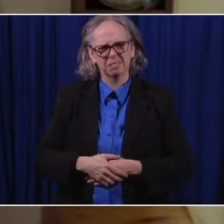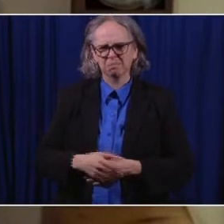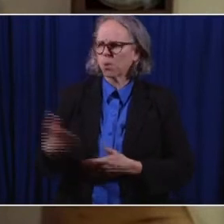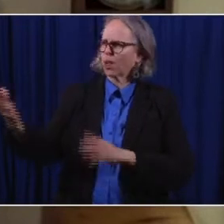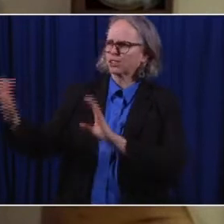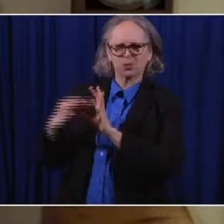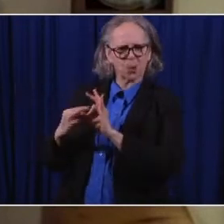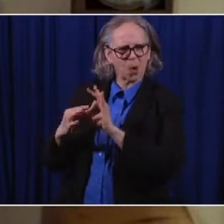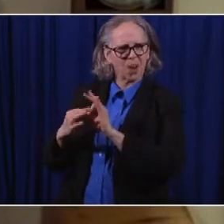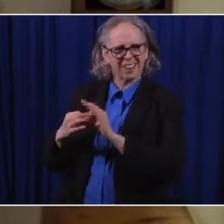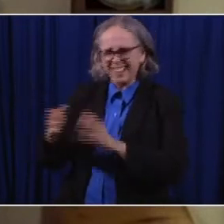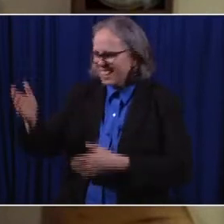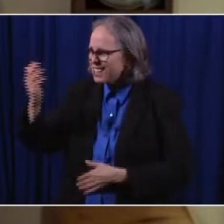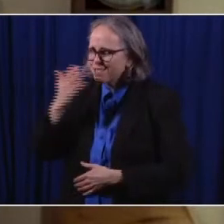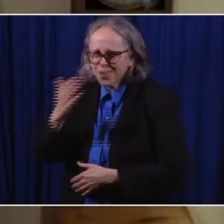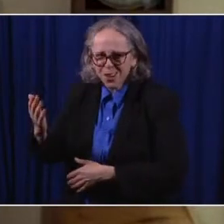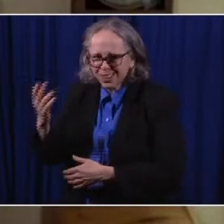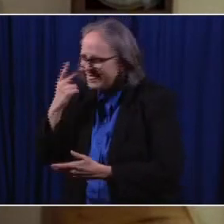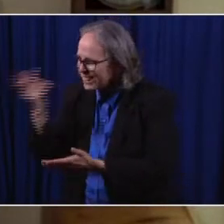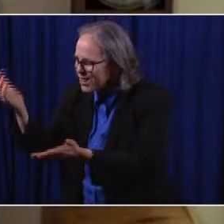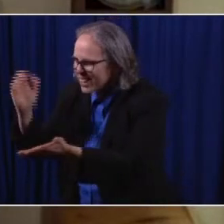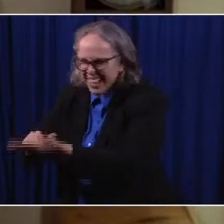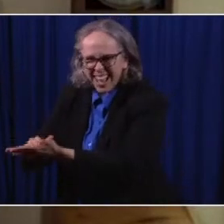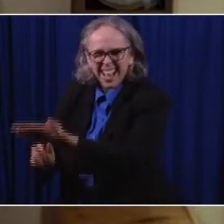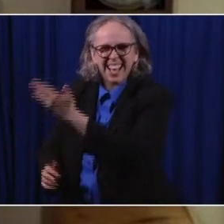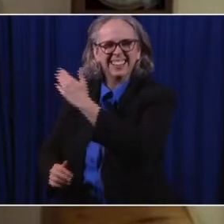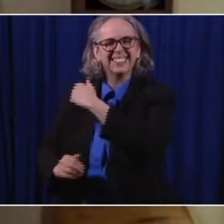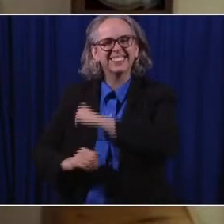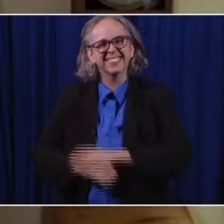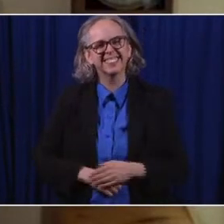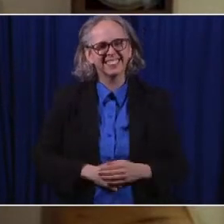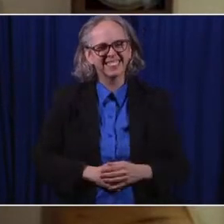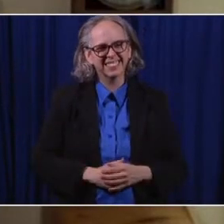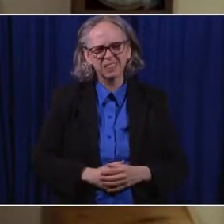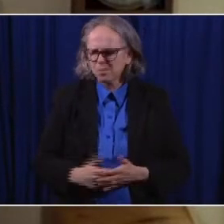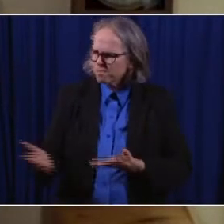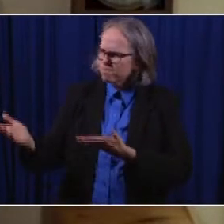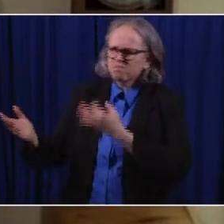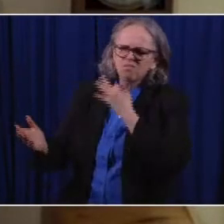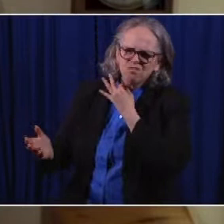We appreciate it very, very much. Tell us a little